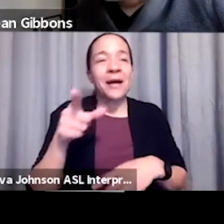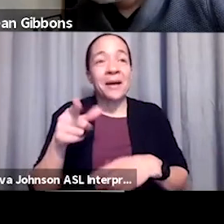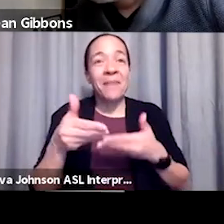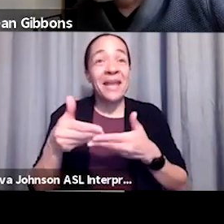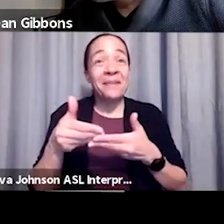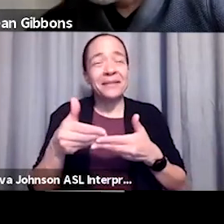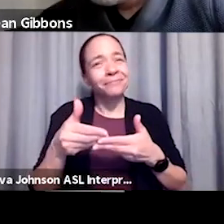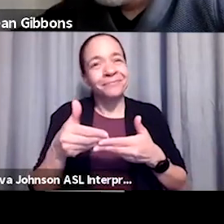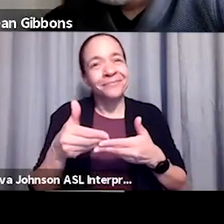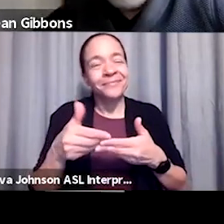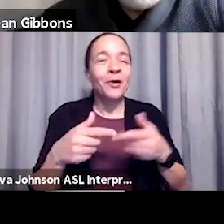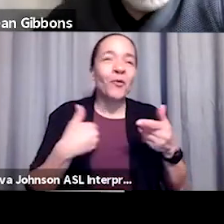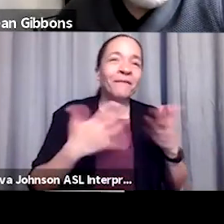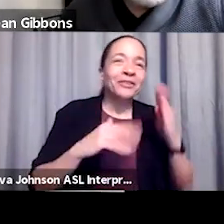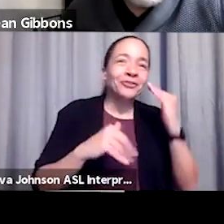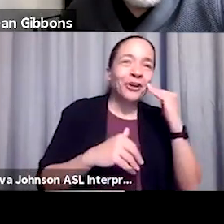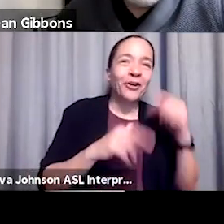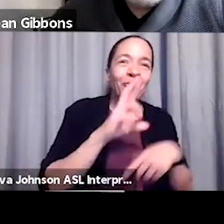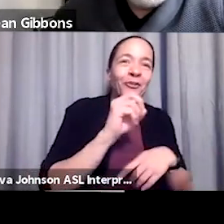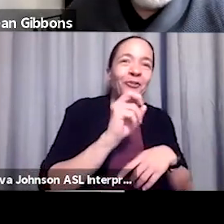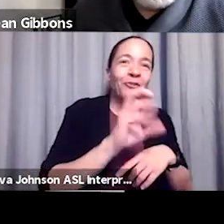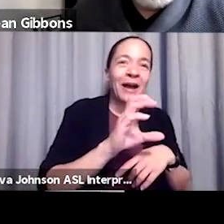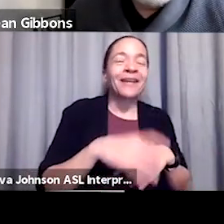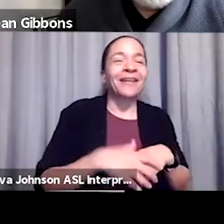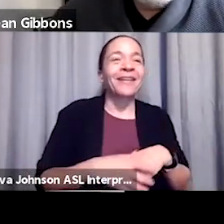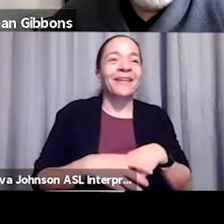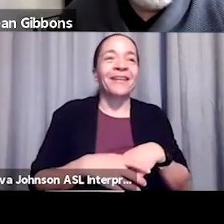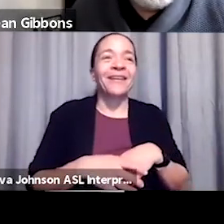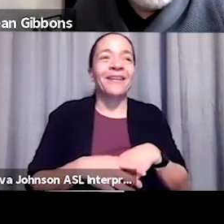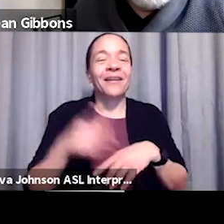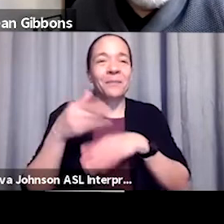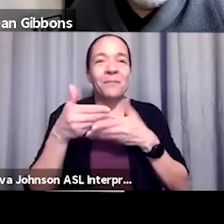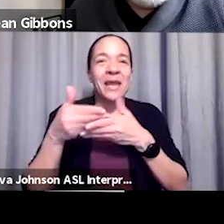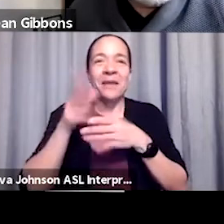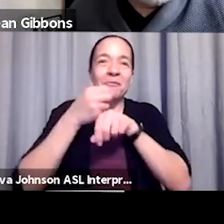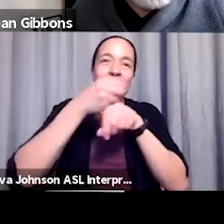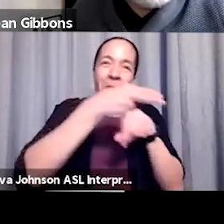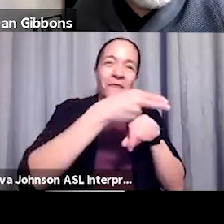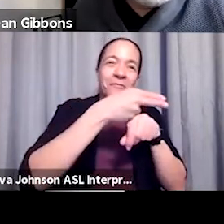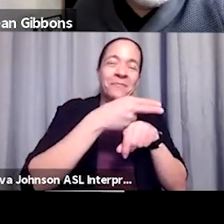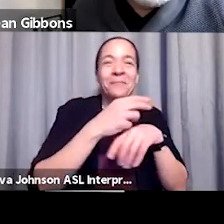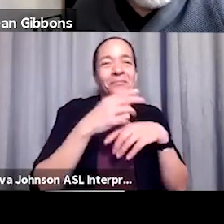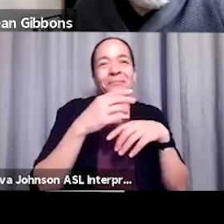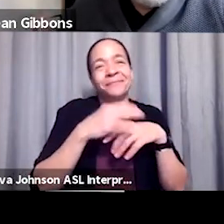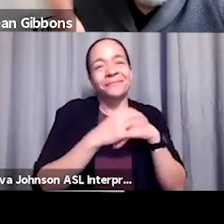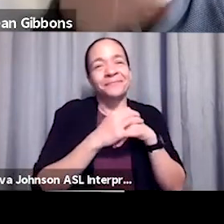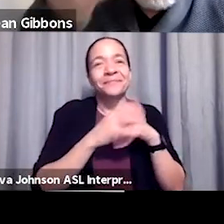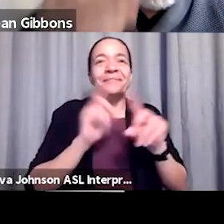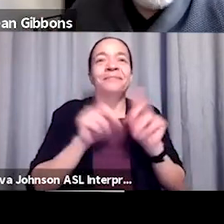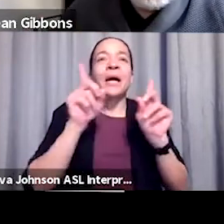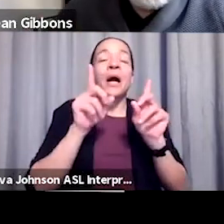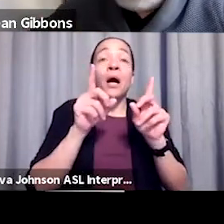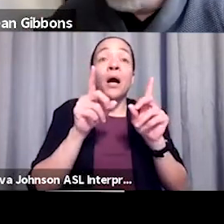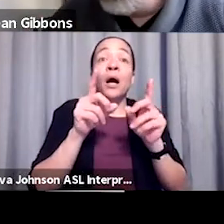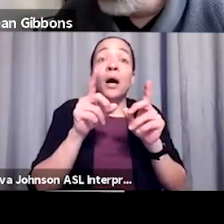the baby might be. The Rock probably is going to overpower the baby. For a lot of us, the work we have to do is, well,